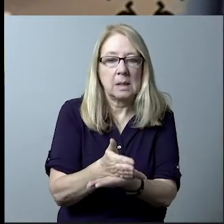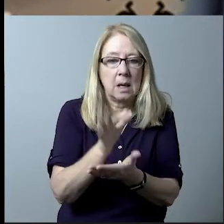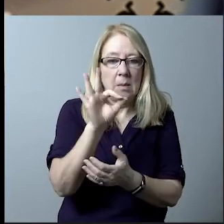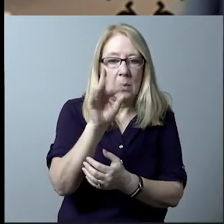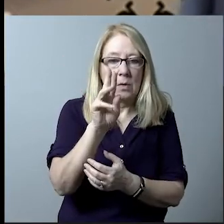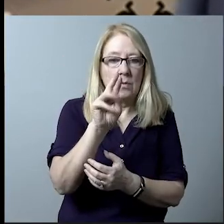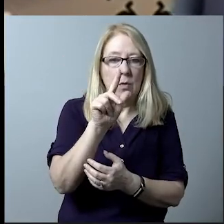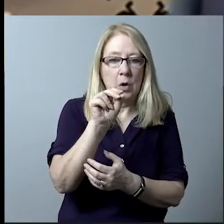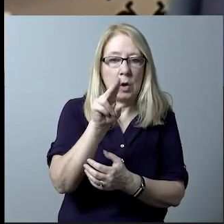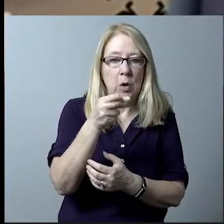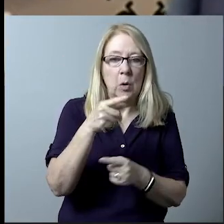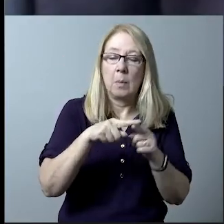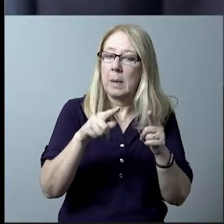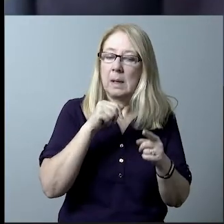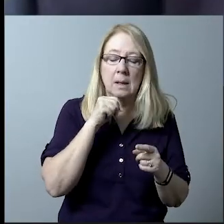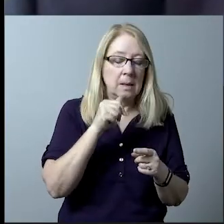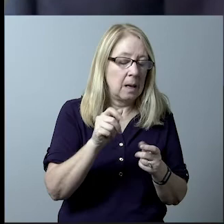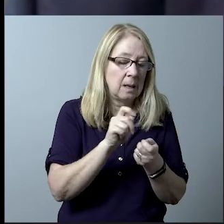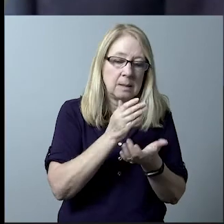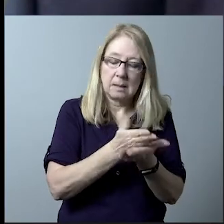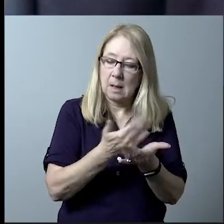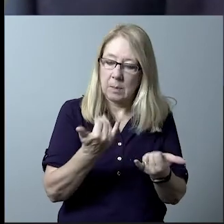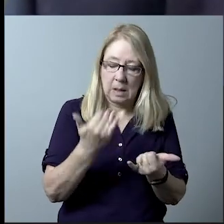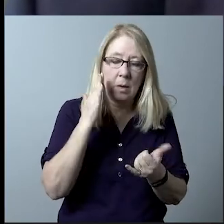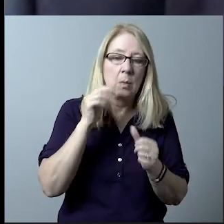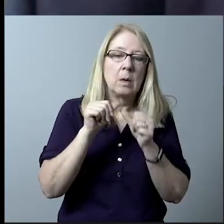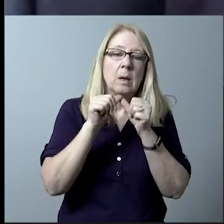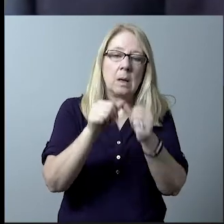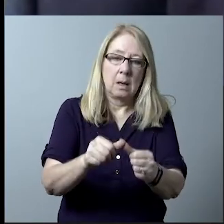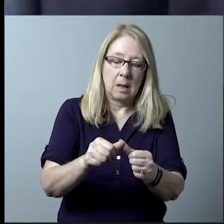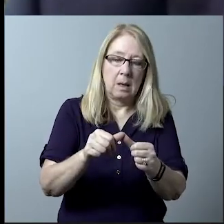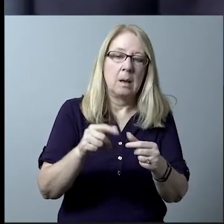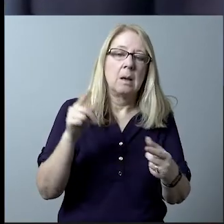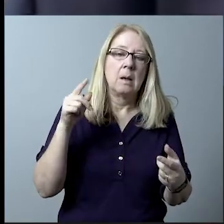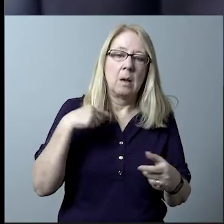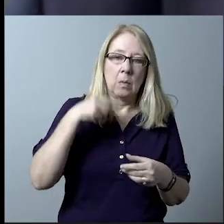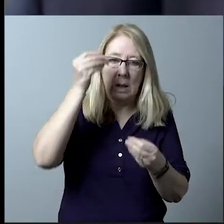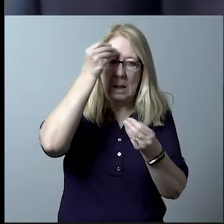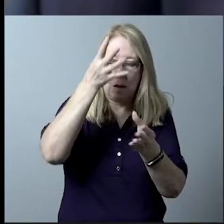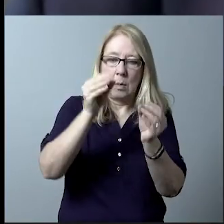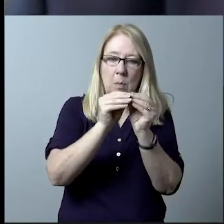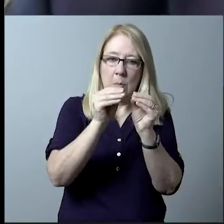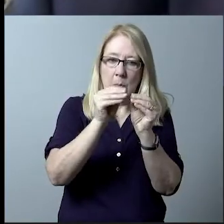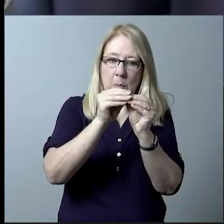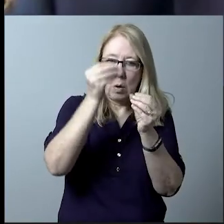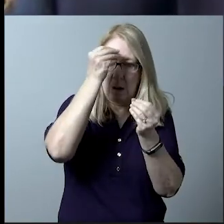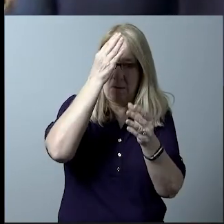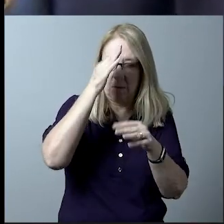those over time. But it's not happening right now. You'll know more in November.